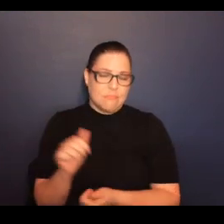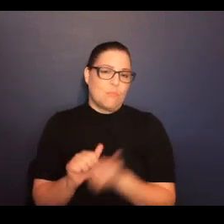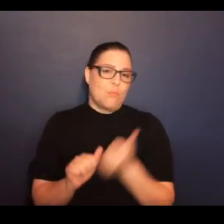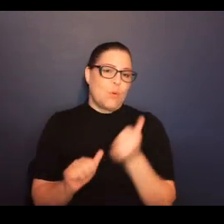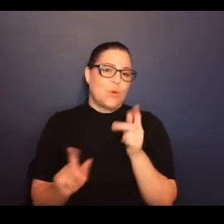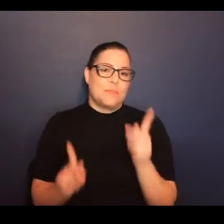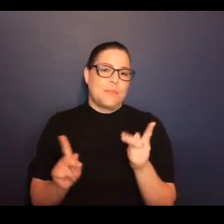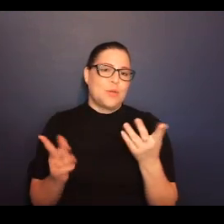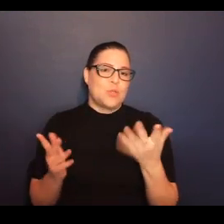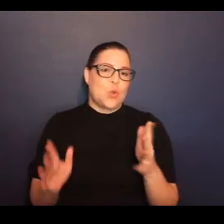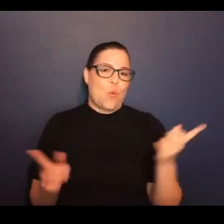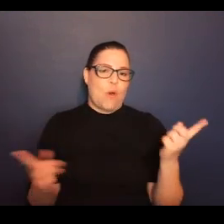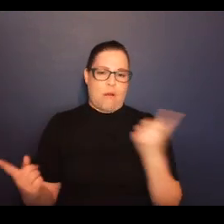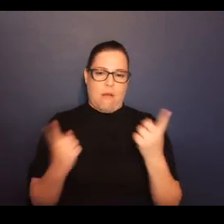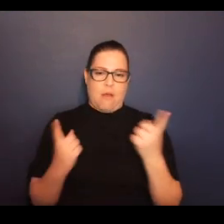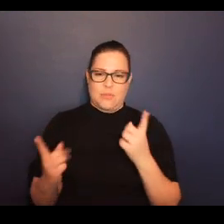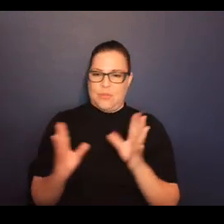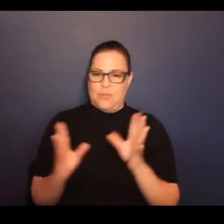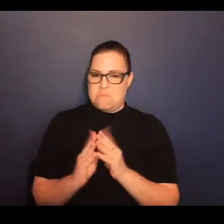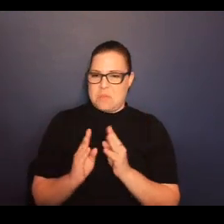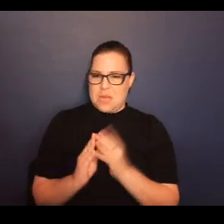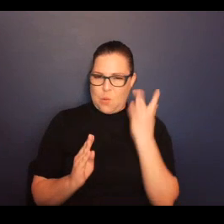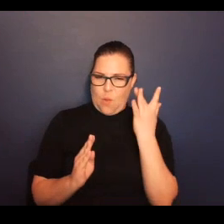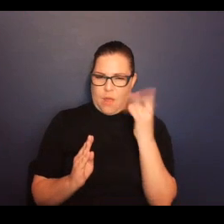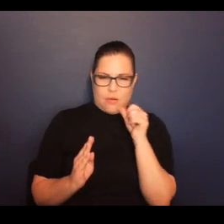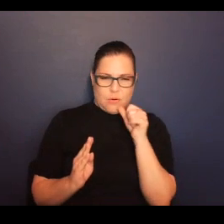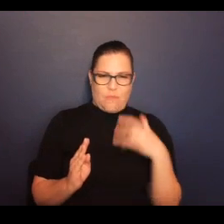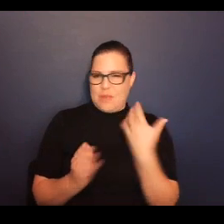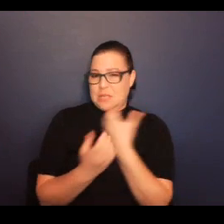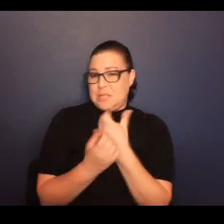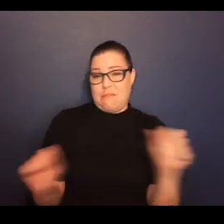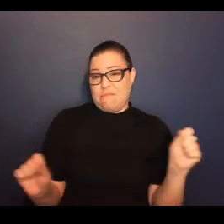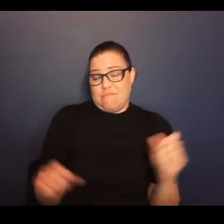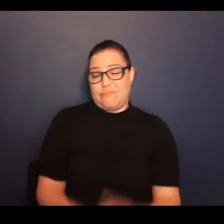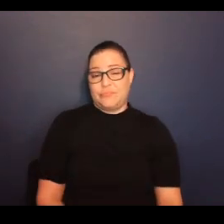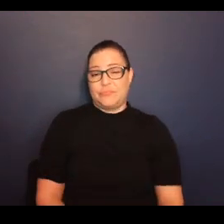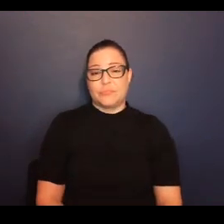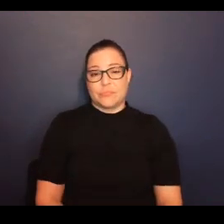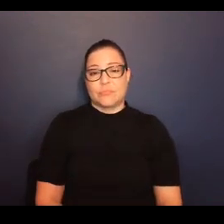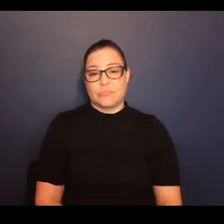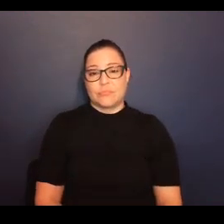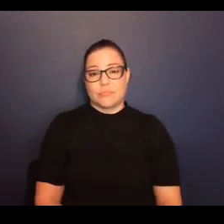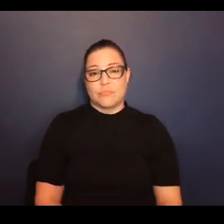don't want to come in here anymore because they don't feel safe.